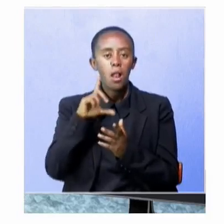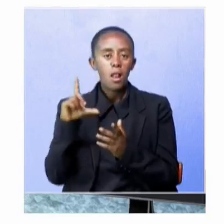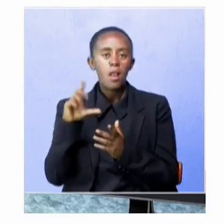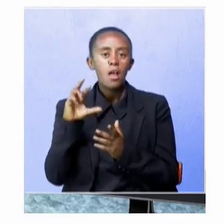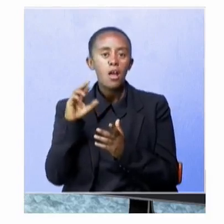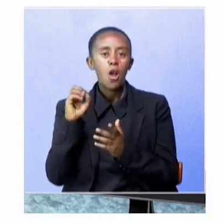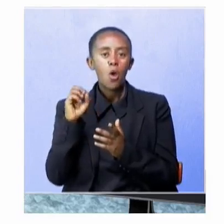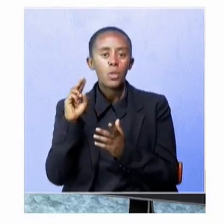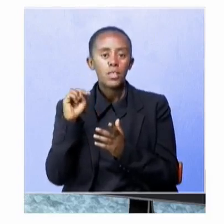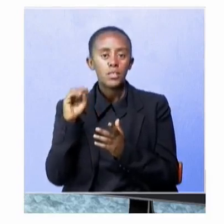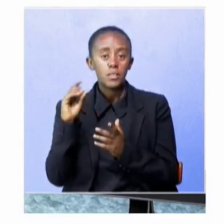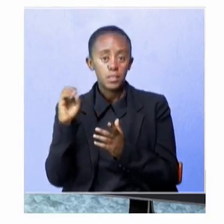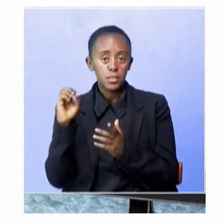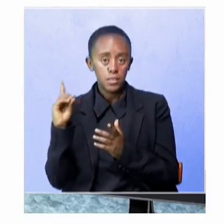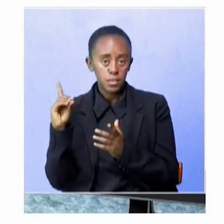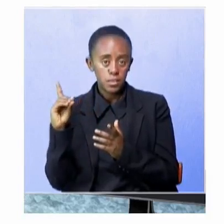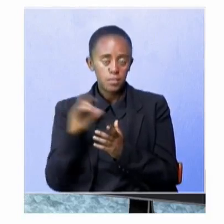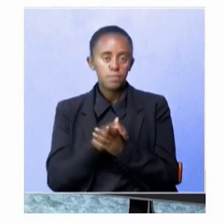well-rounded